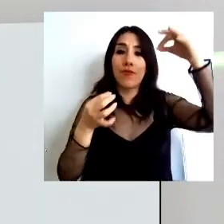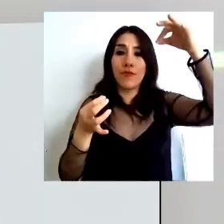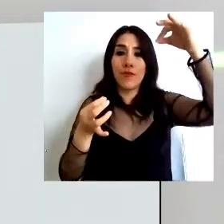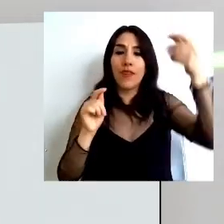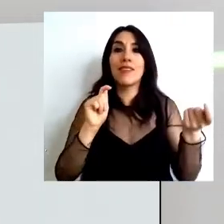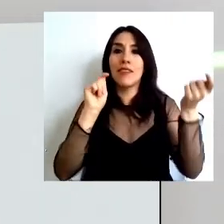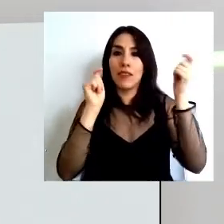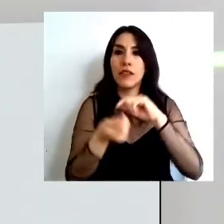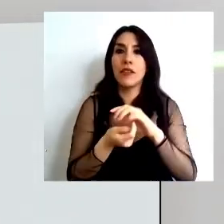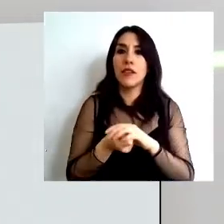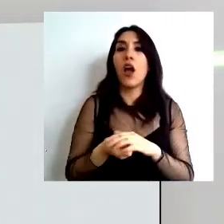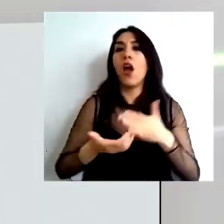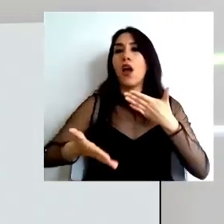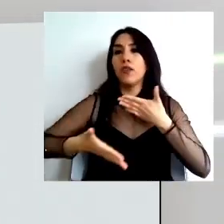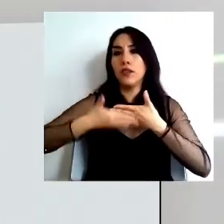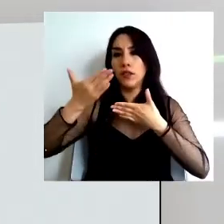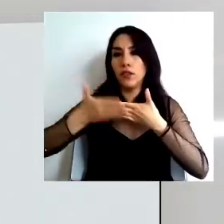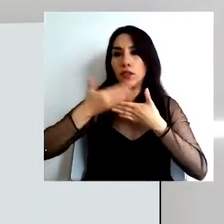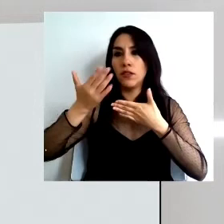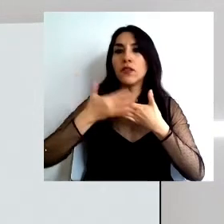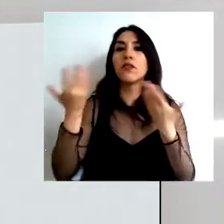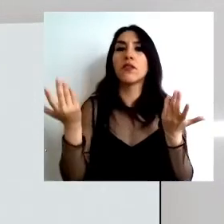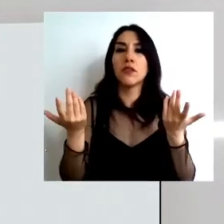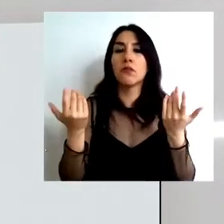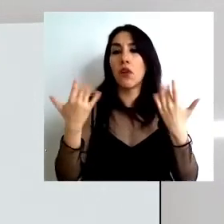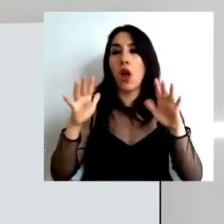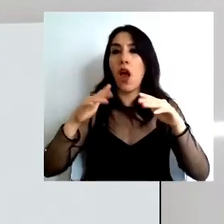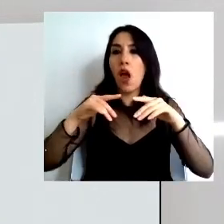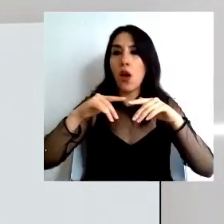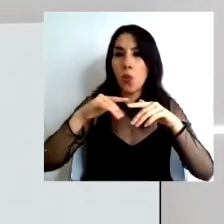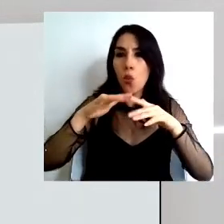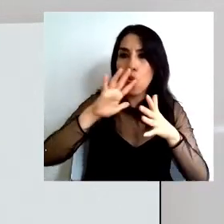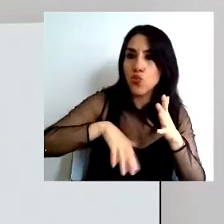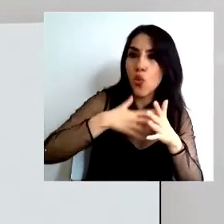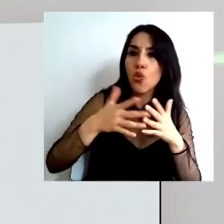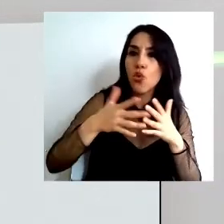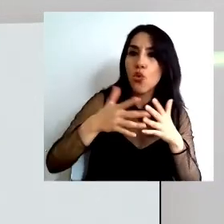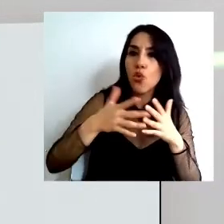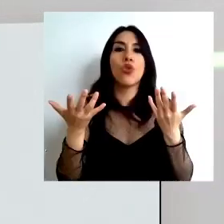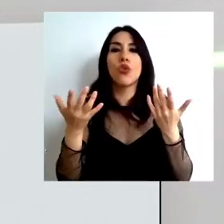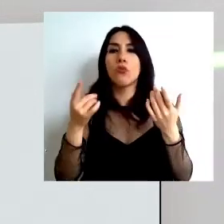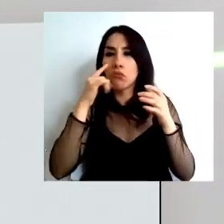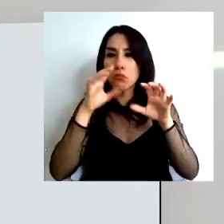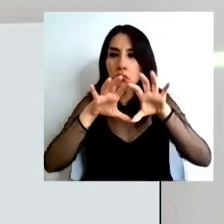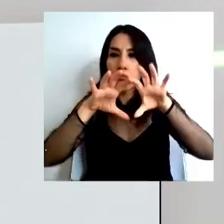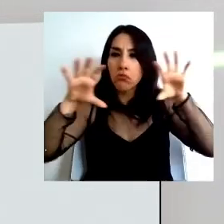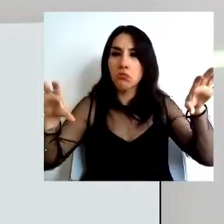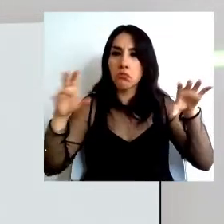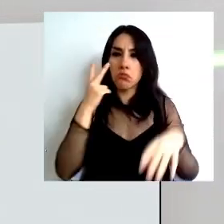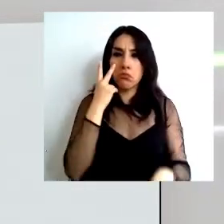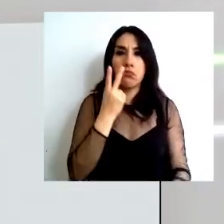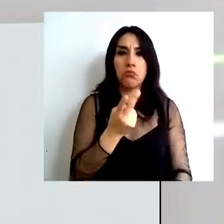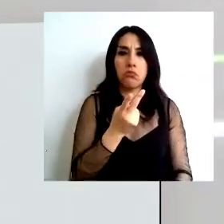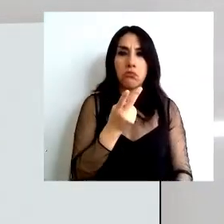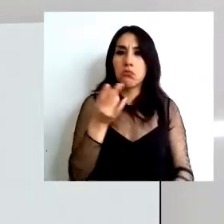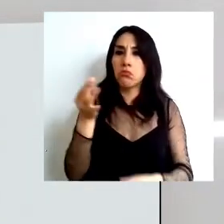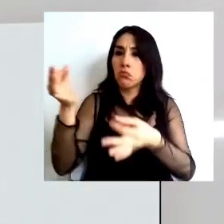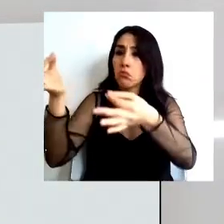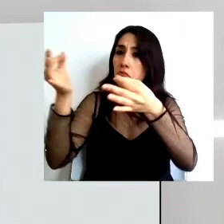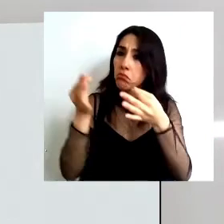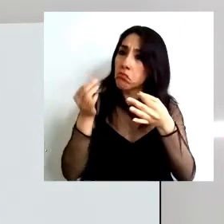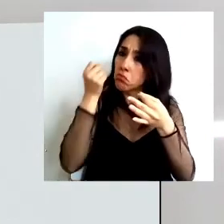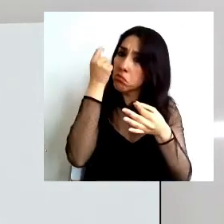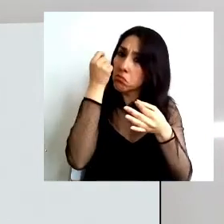gave it back to our clients. So this was the first step and we did it manually. Second step was that we